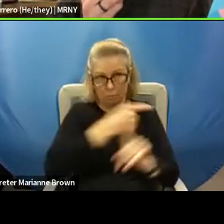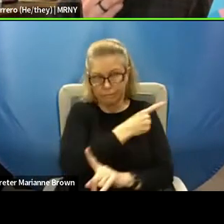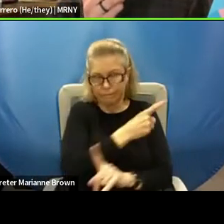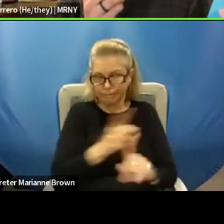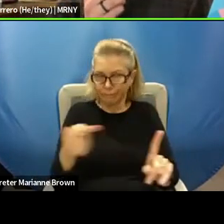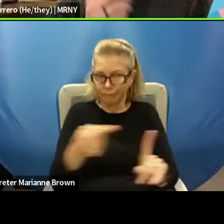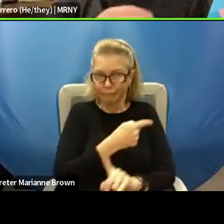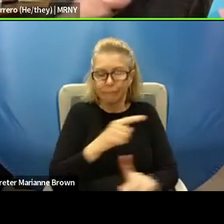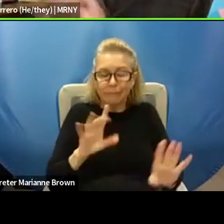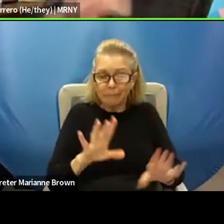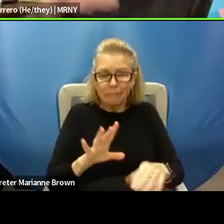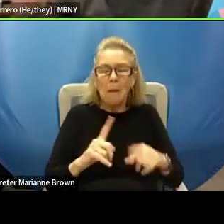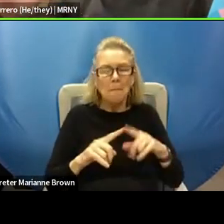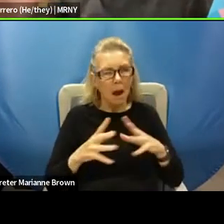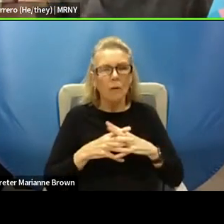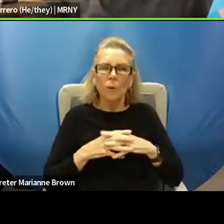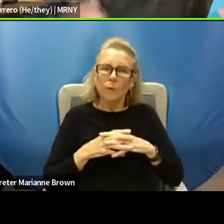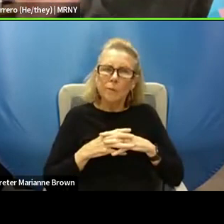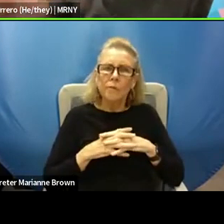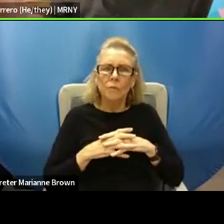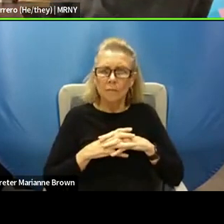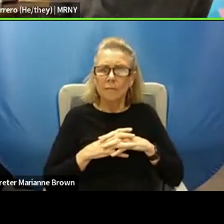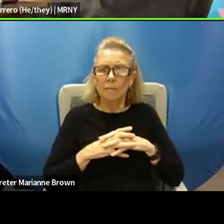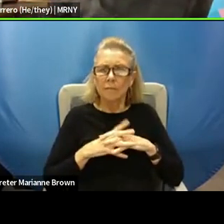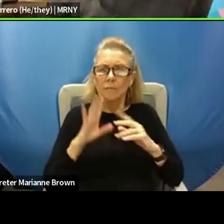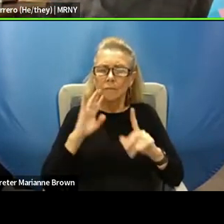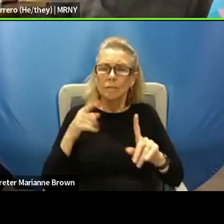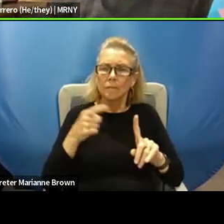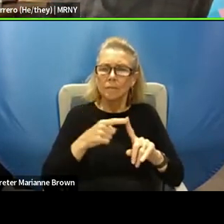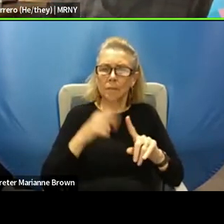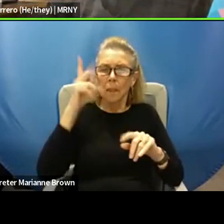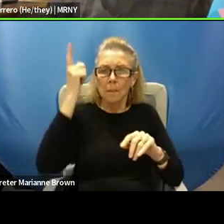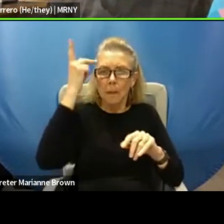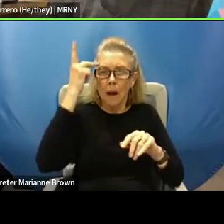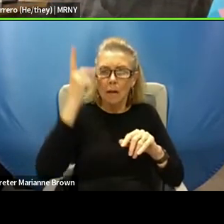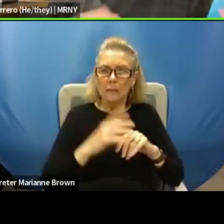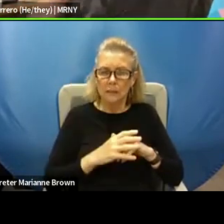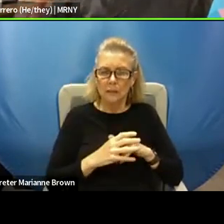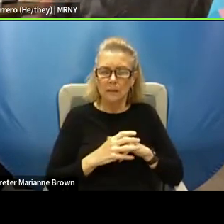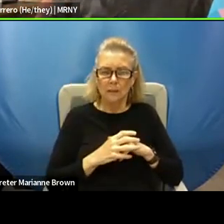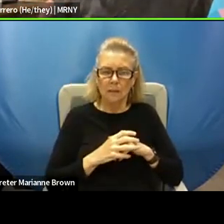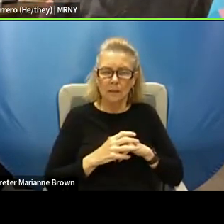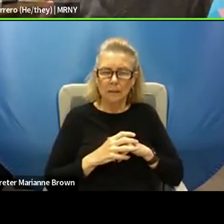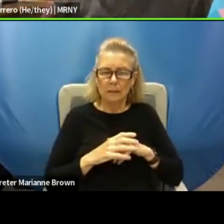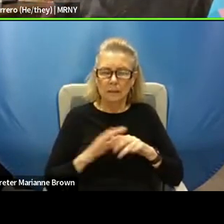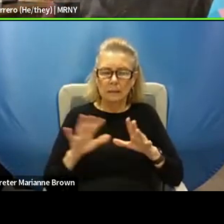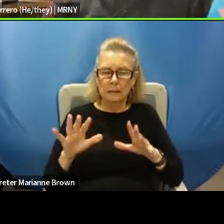I going back to the politics side, like